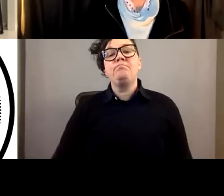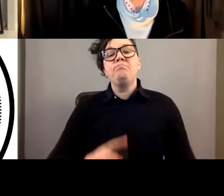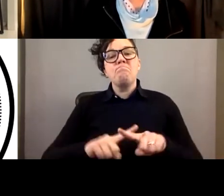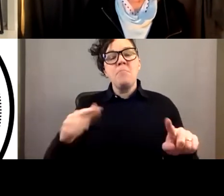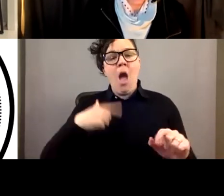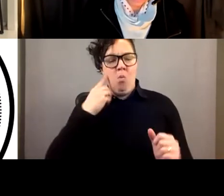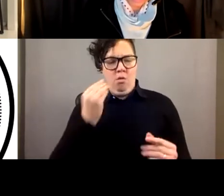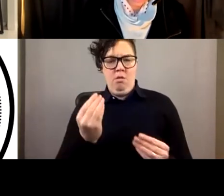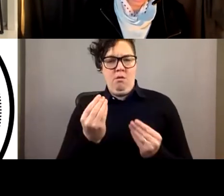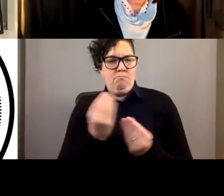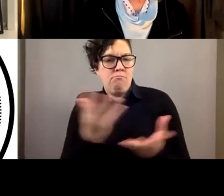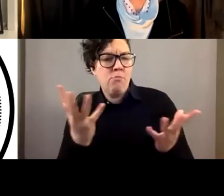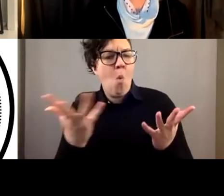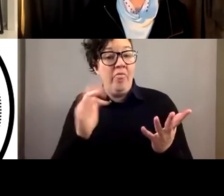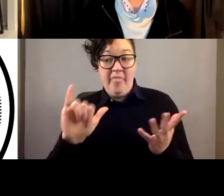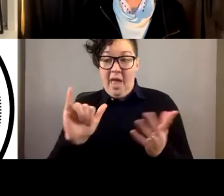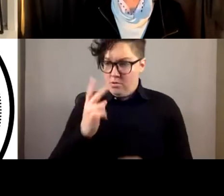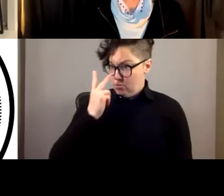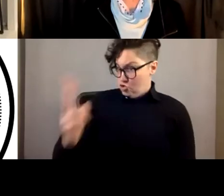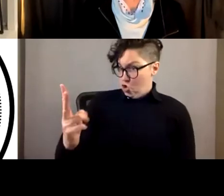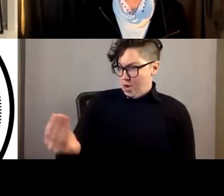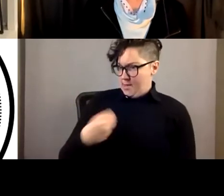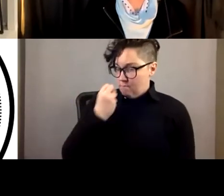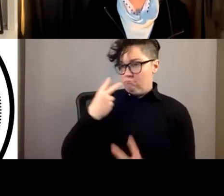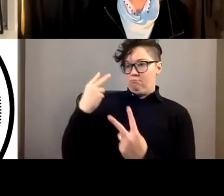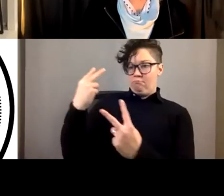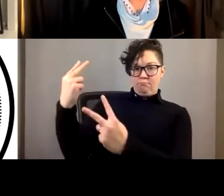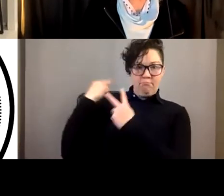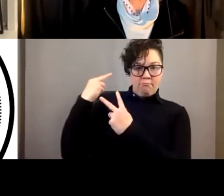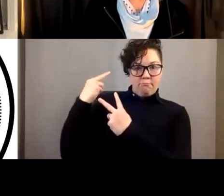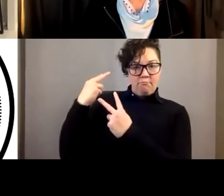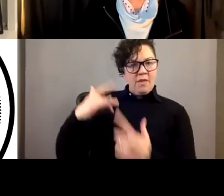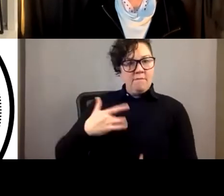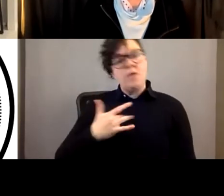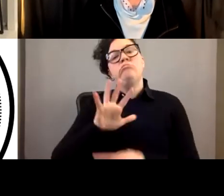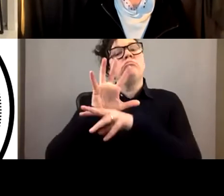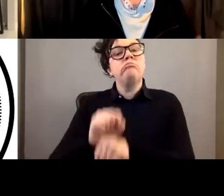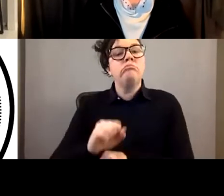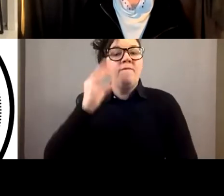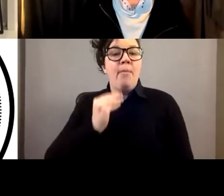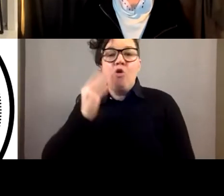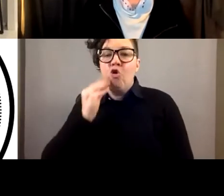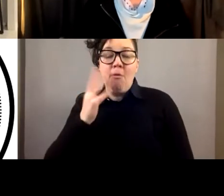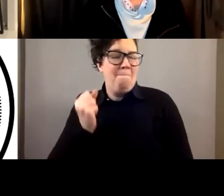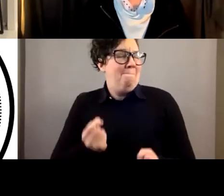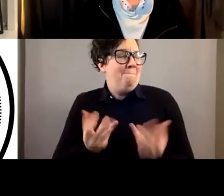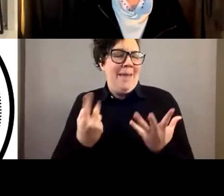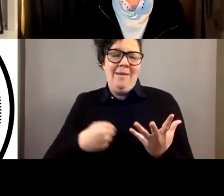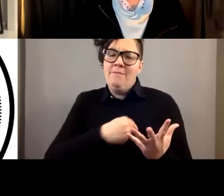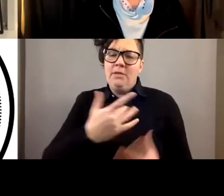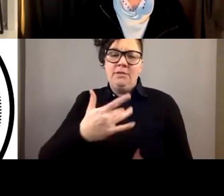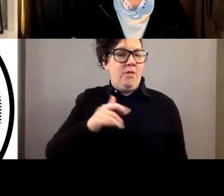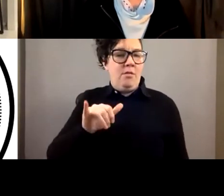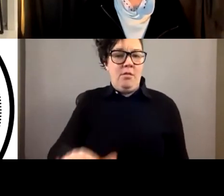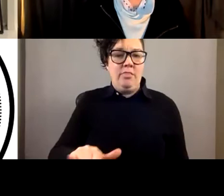it evoked in me, a sense of familiarity that many of us have felt, even though we end up feeling stunned that